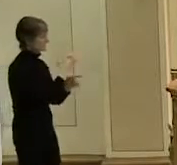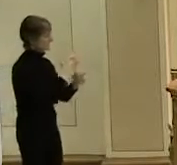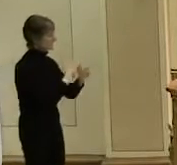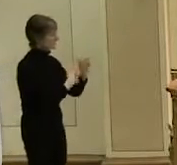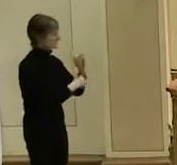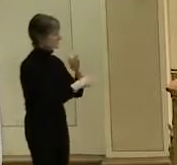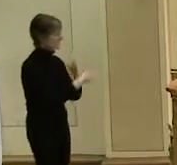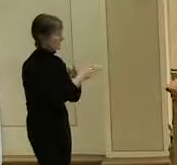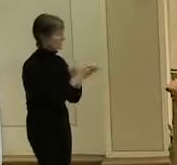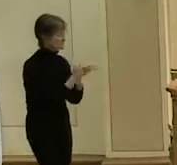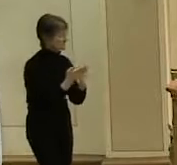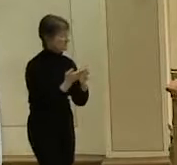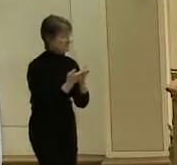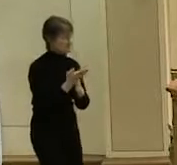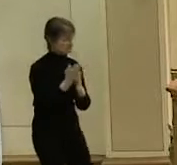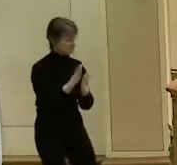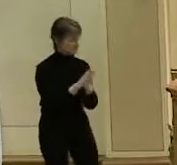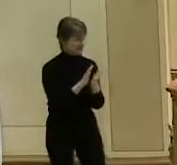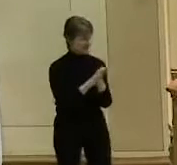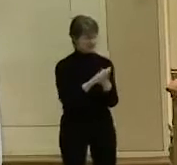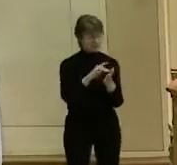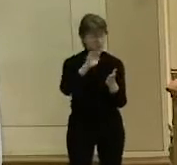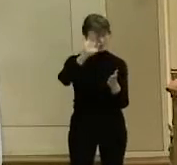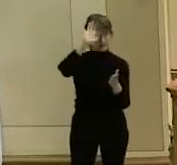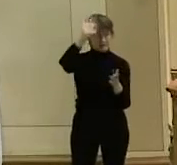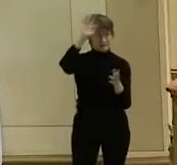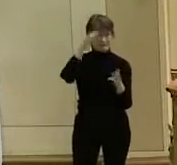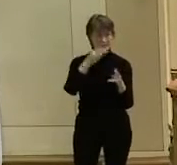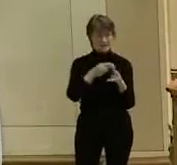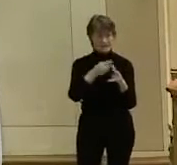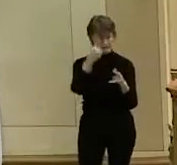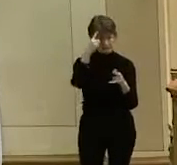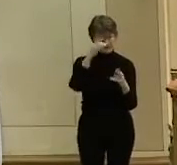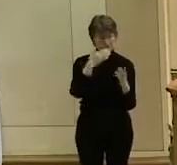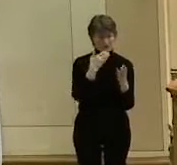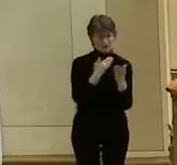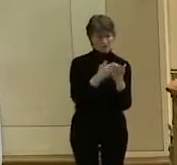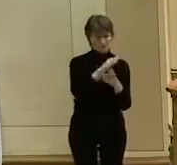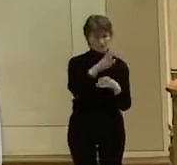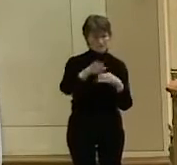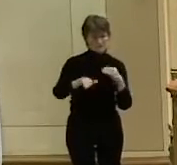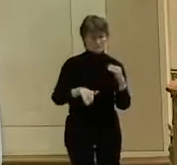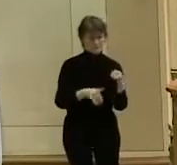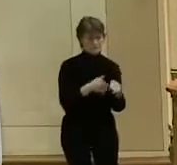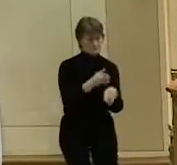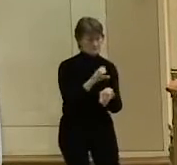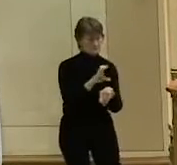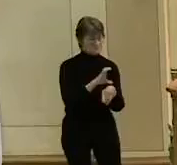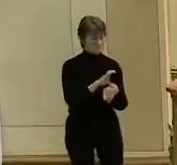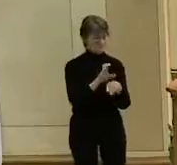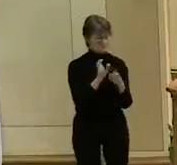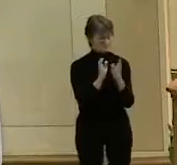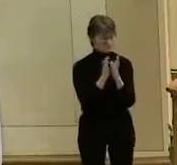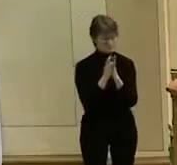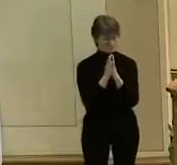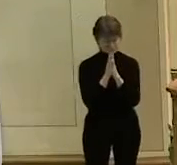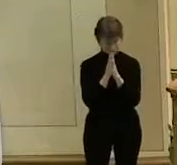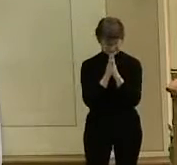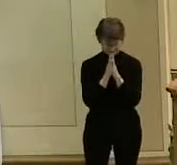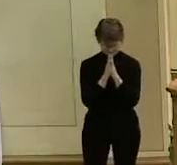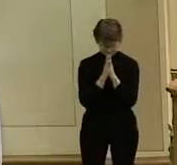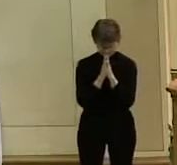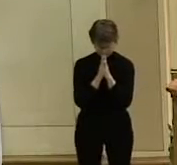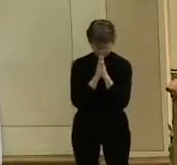the sacrifice at your hands for the praise and the glory of his name, for our good and the good of all of his holy